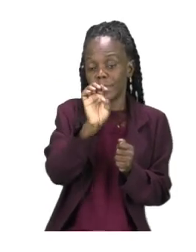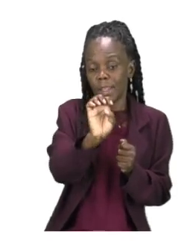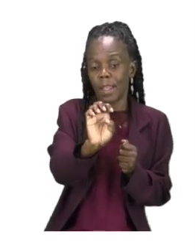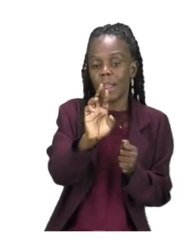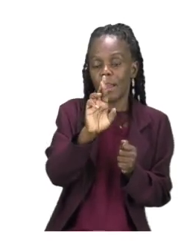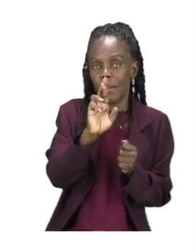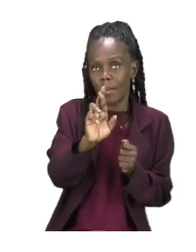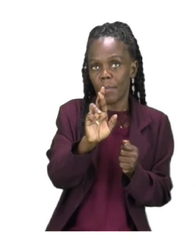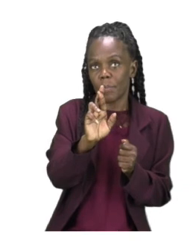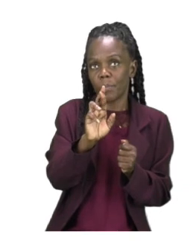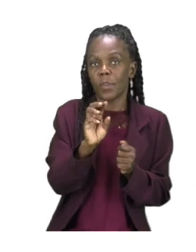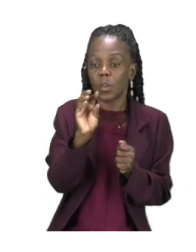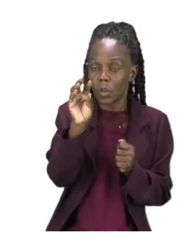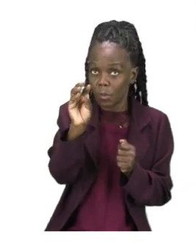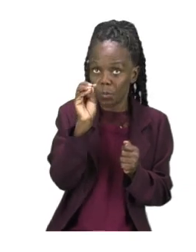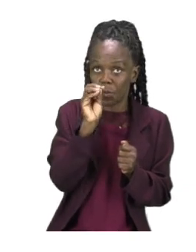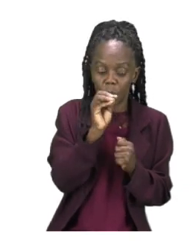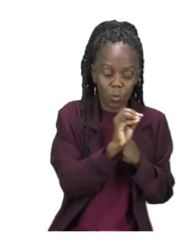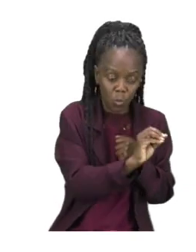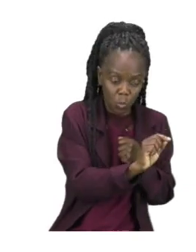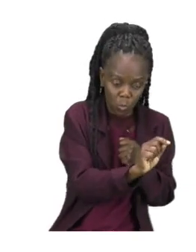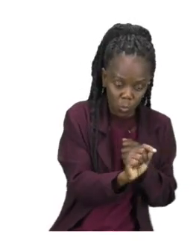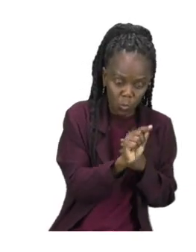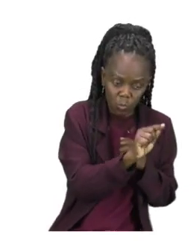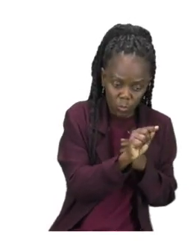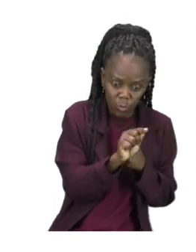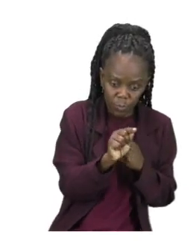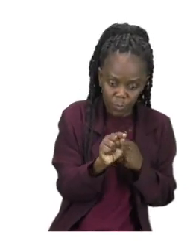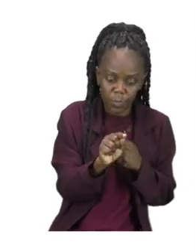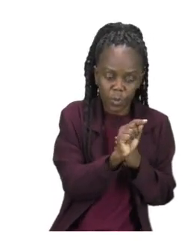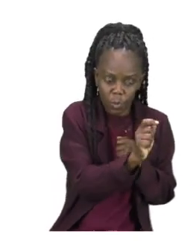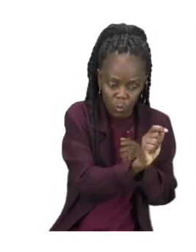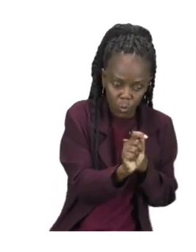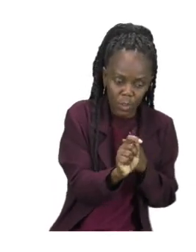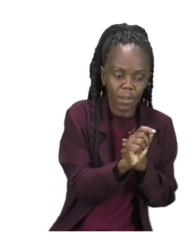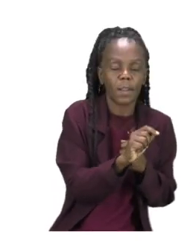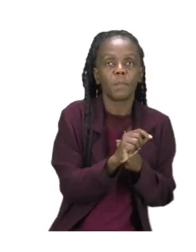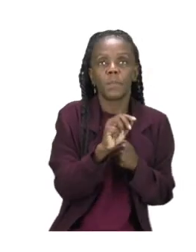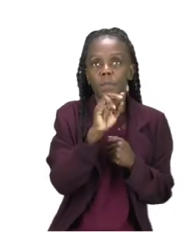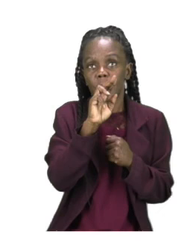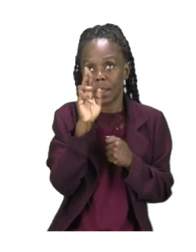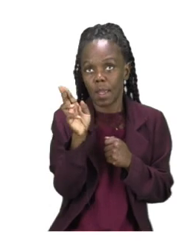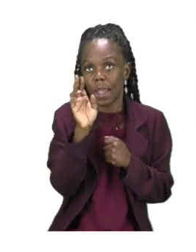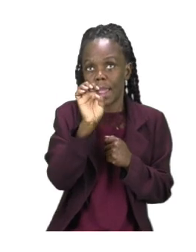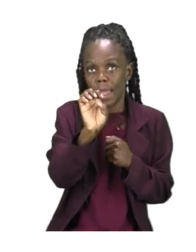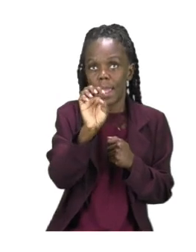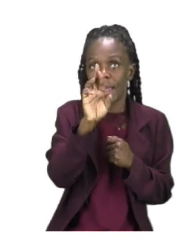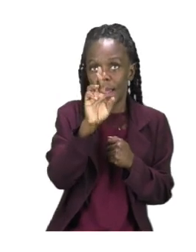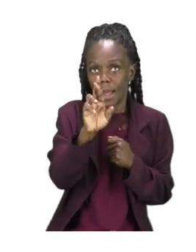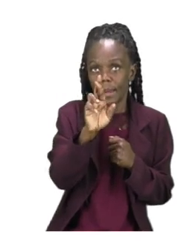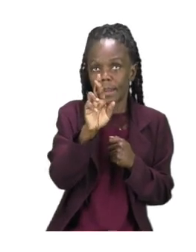are funny. Now, because this is at the beginning of a sentence, just like our last one,